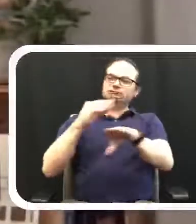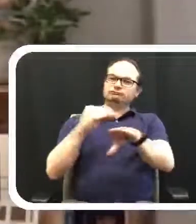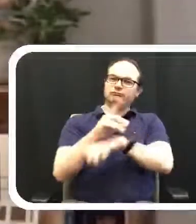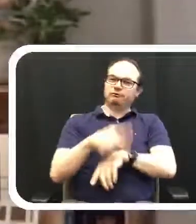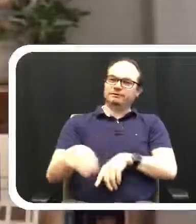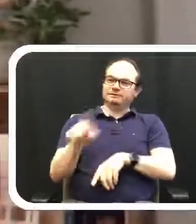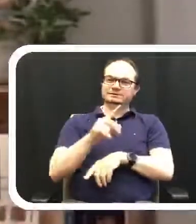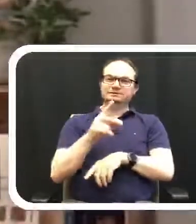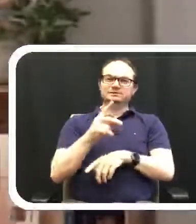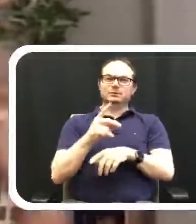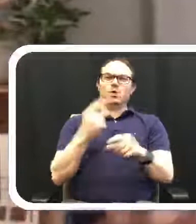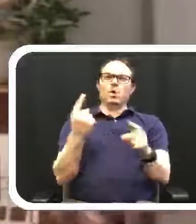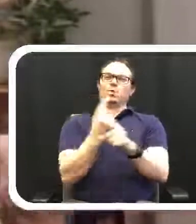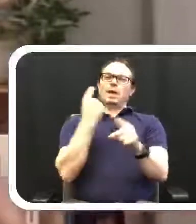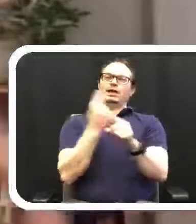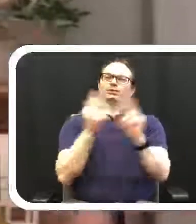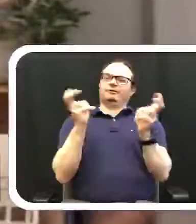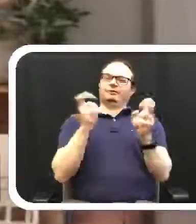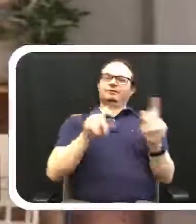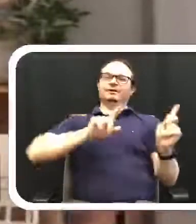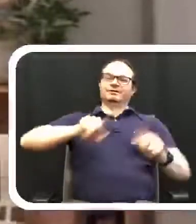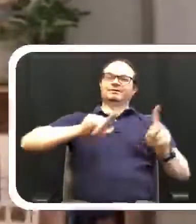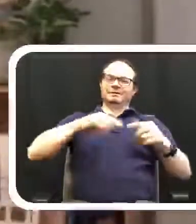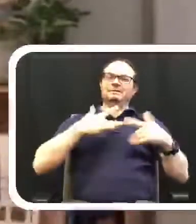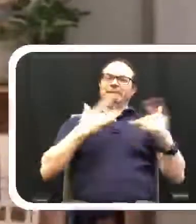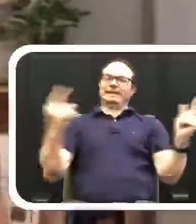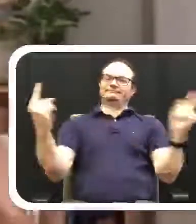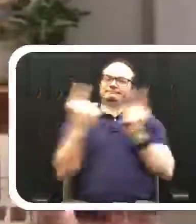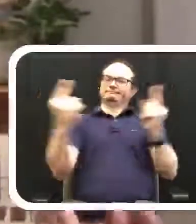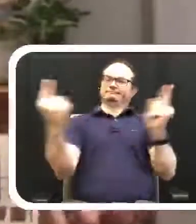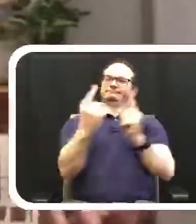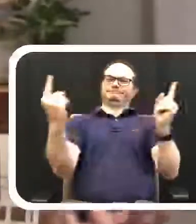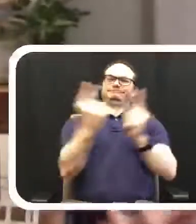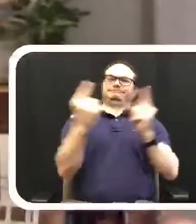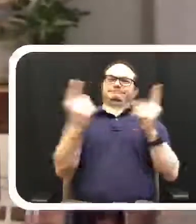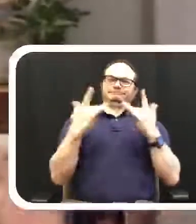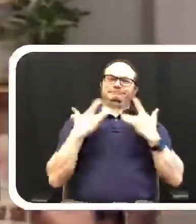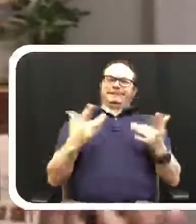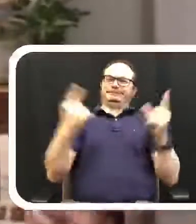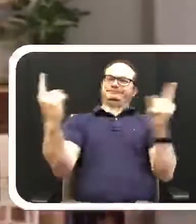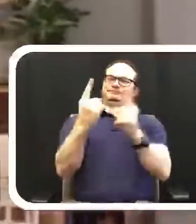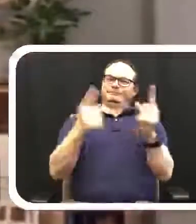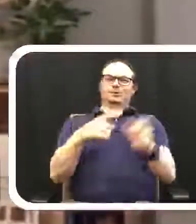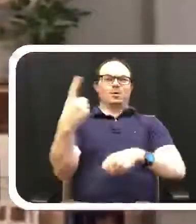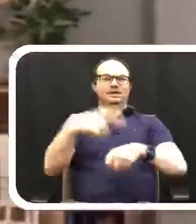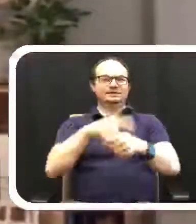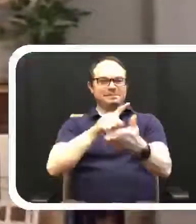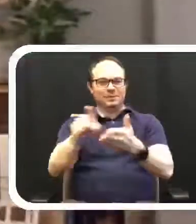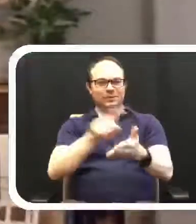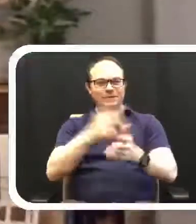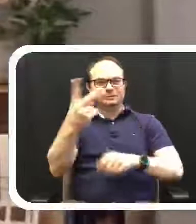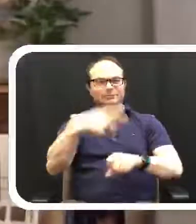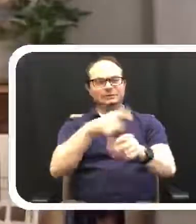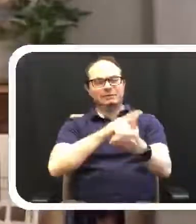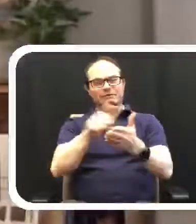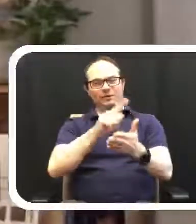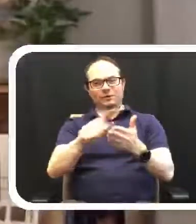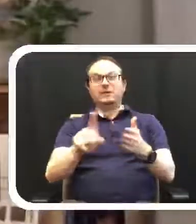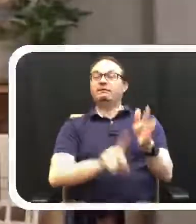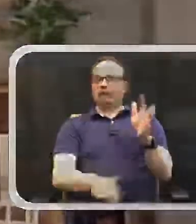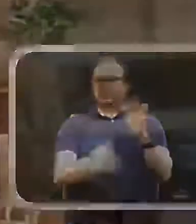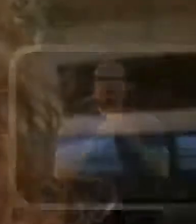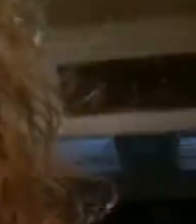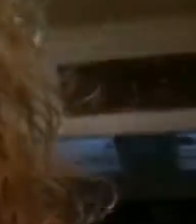their regulars. We'll call them, that's our regular client. And we see them, once a week, twice a week, and they come in every single week